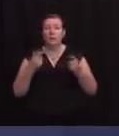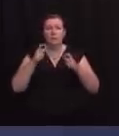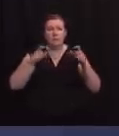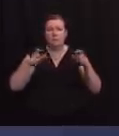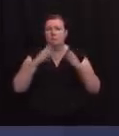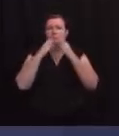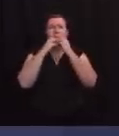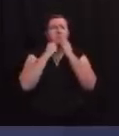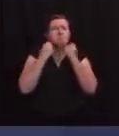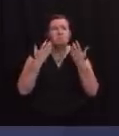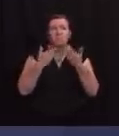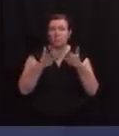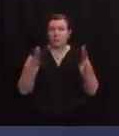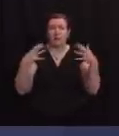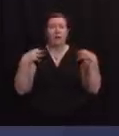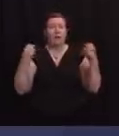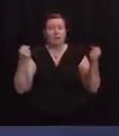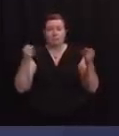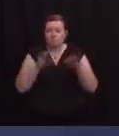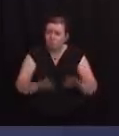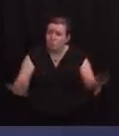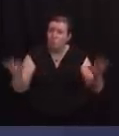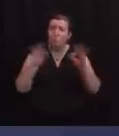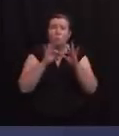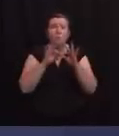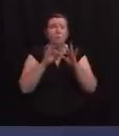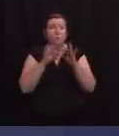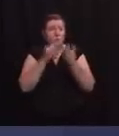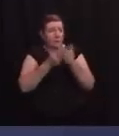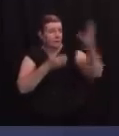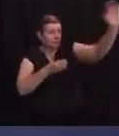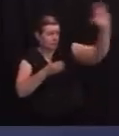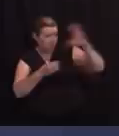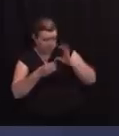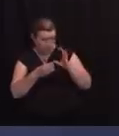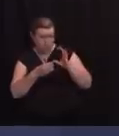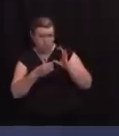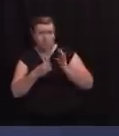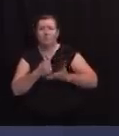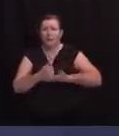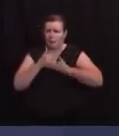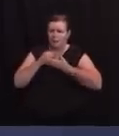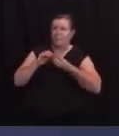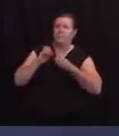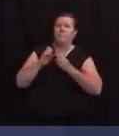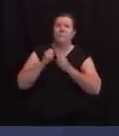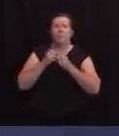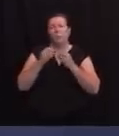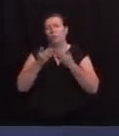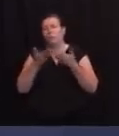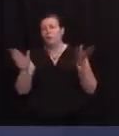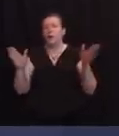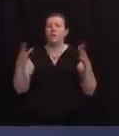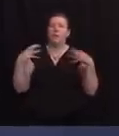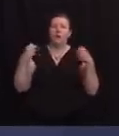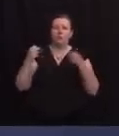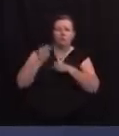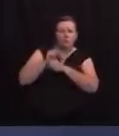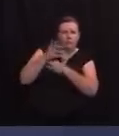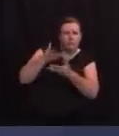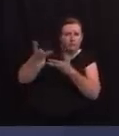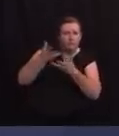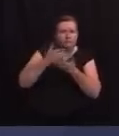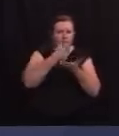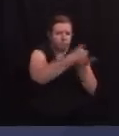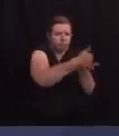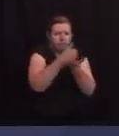health, so this funding will allow us to strengthen our public health workforce, whose work was largely unknown to the public before